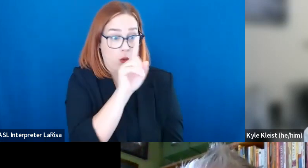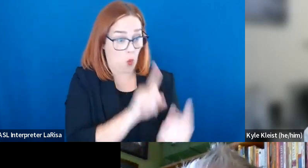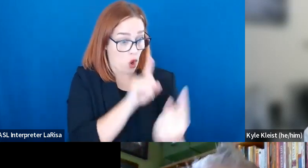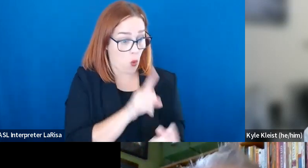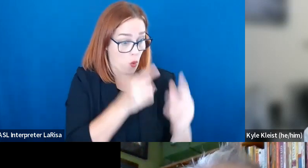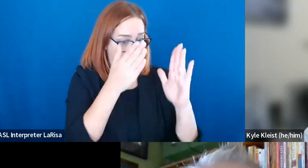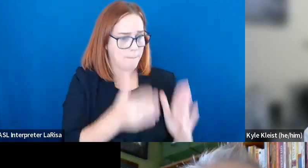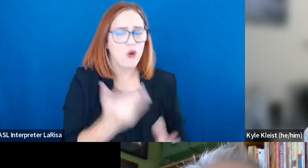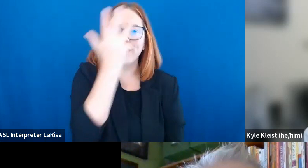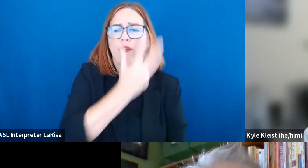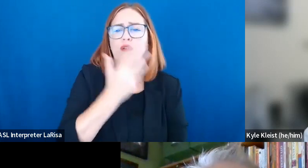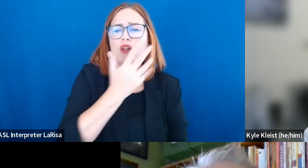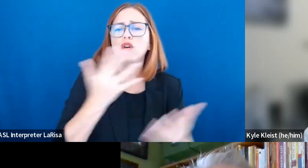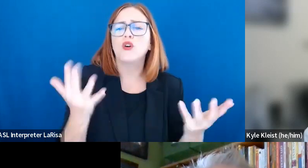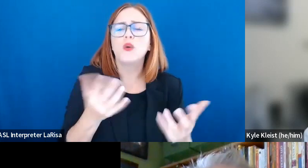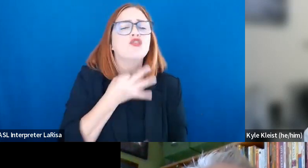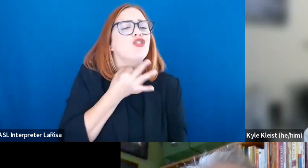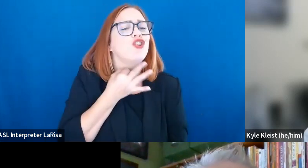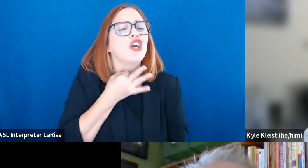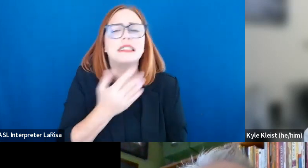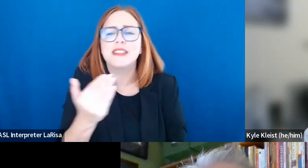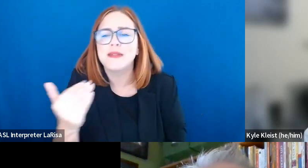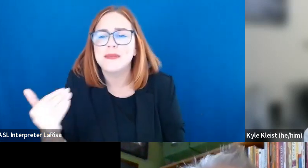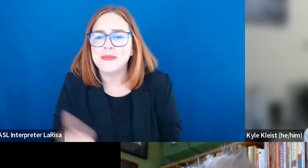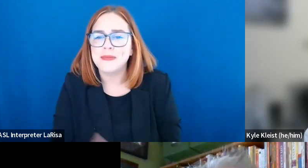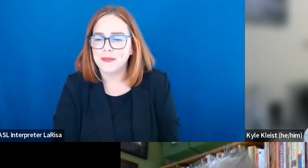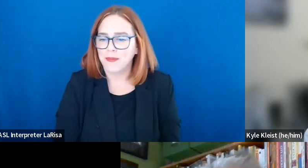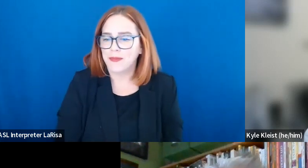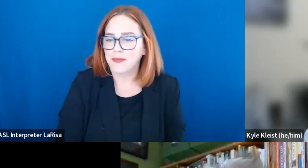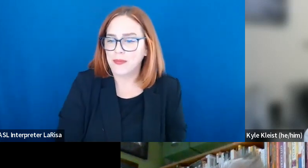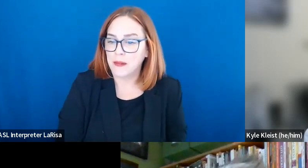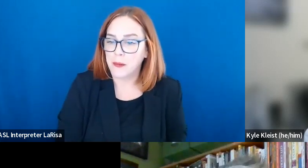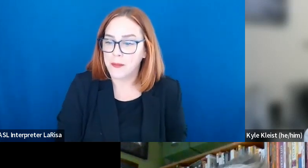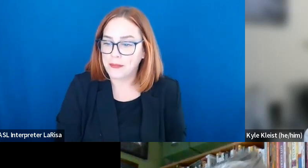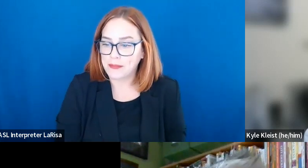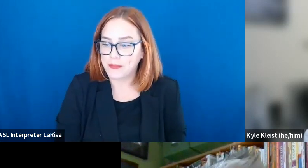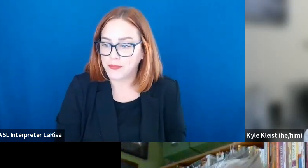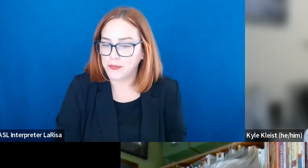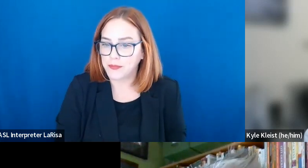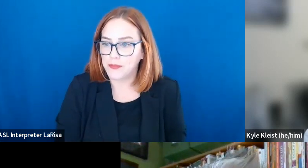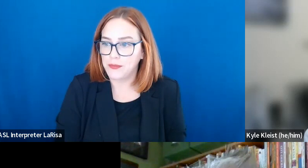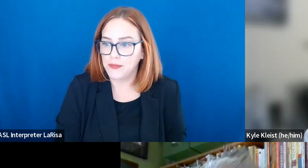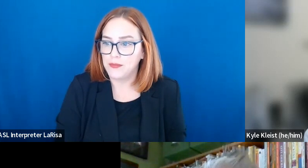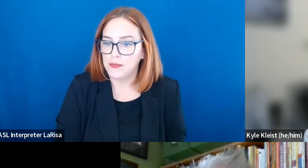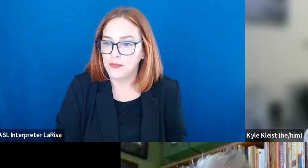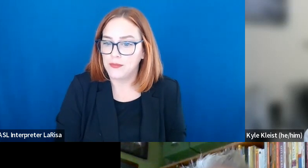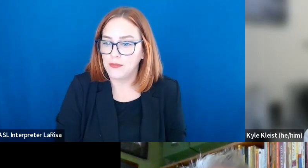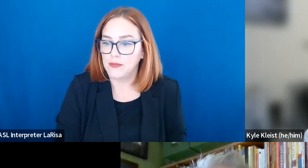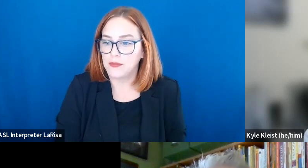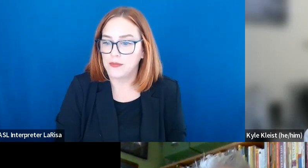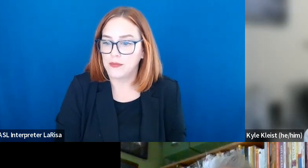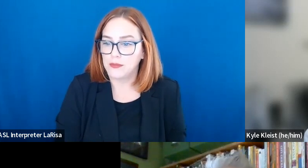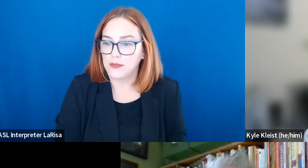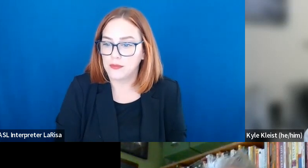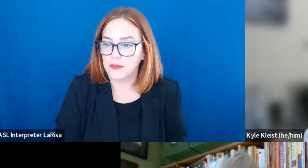Yes, that would be very interesting to me, and hopefully lots of other people are a part of this. I think it says we have 75